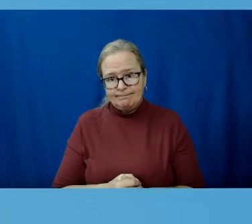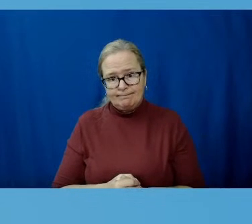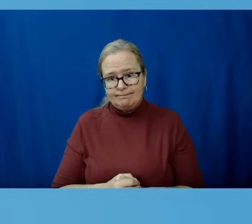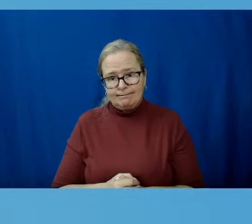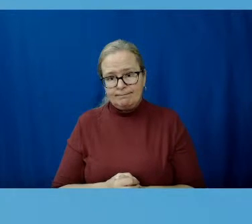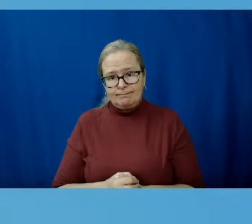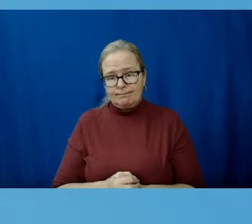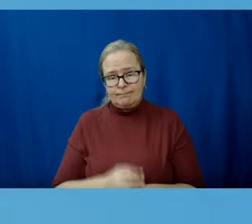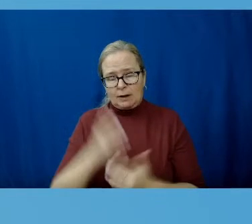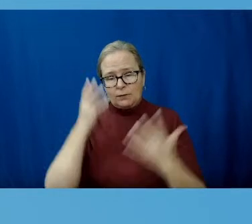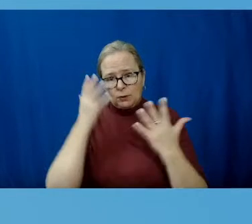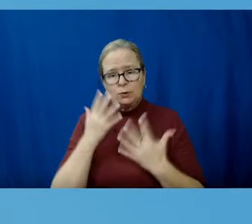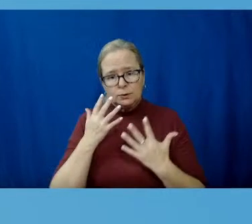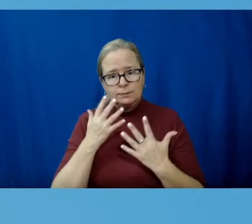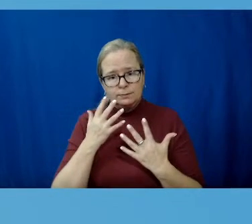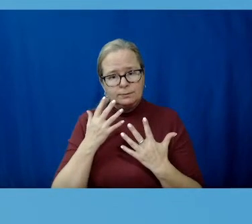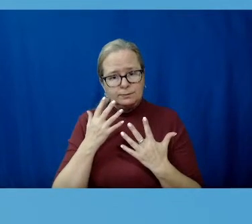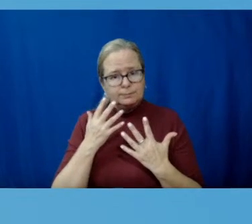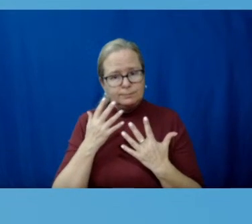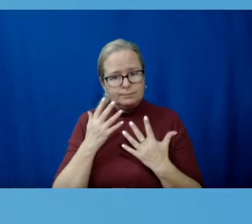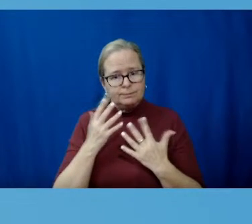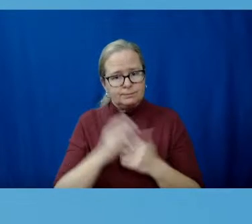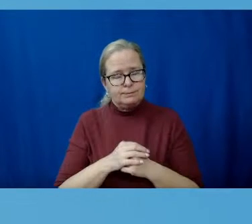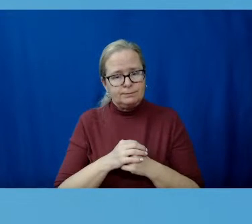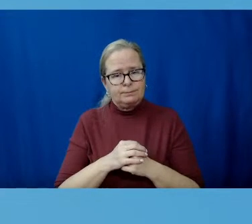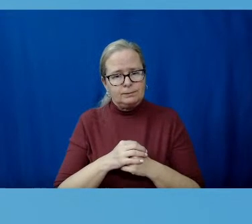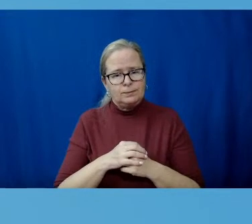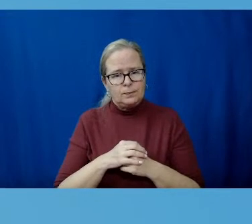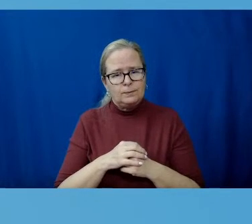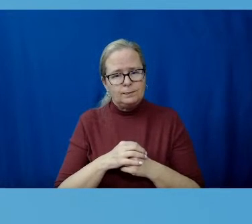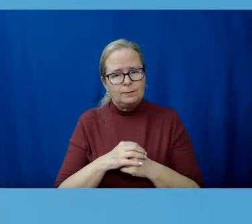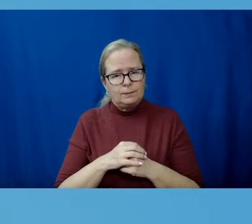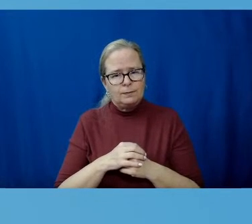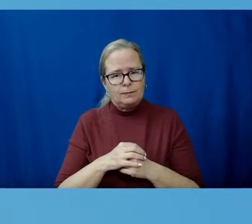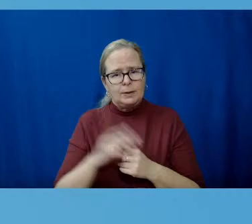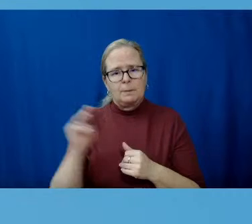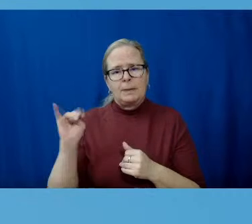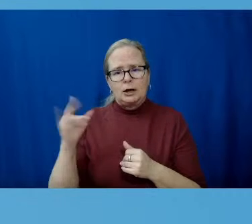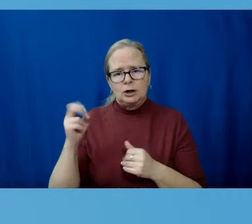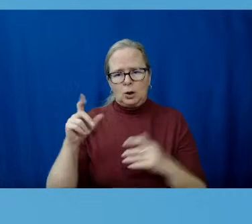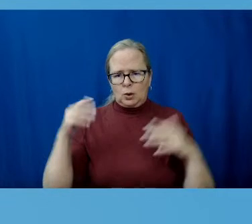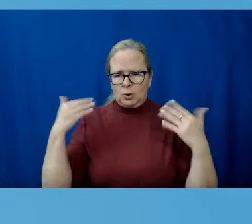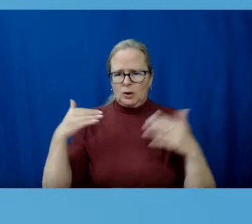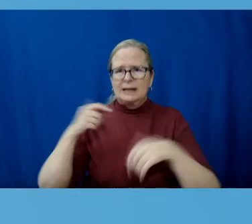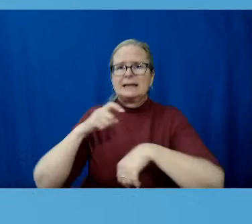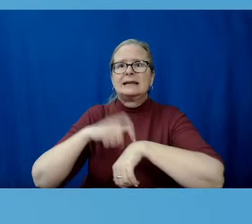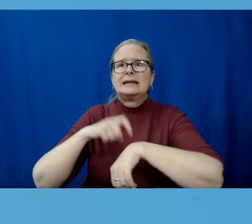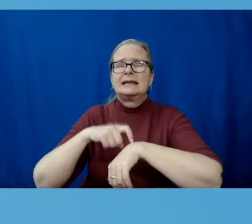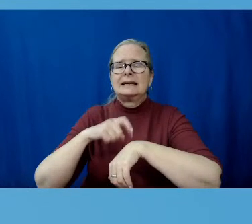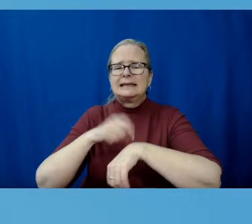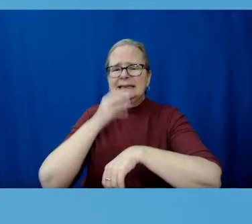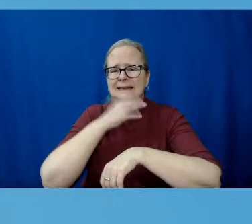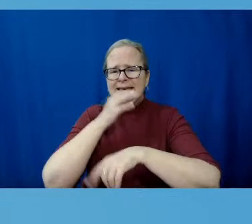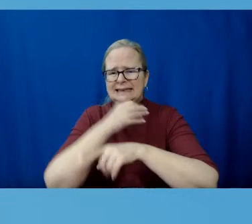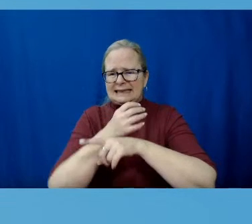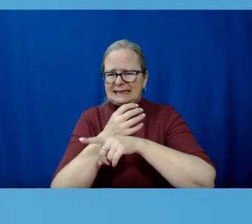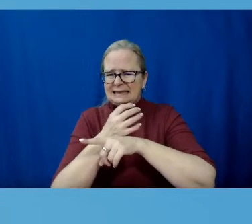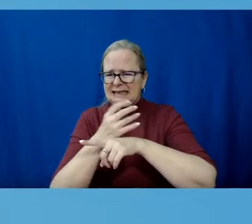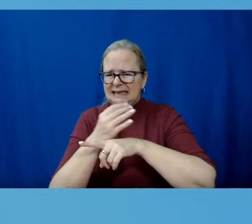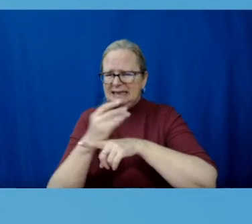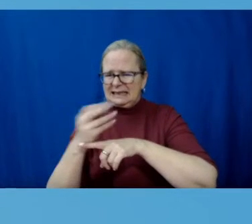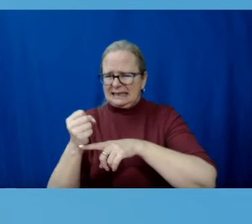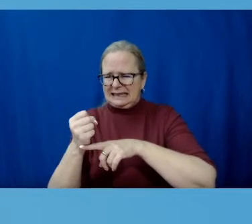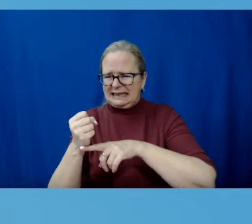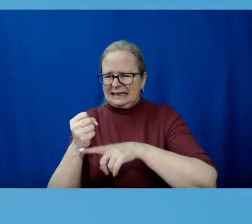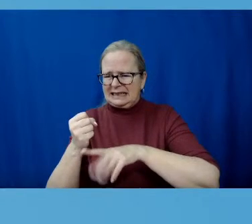We are getting towards the end of our hour, so I will move us momentarily towards final